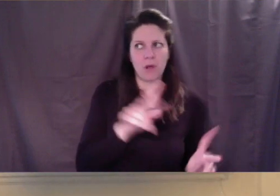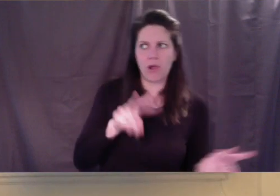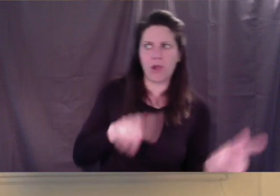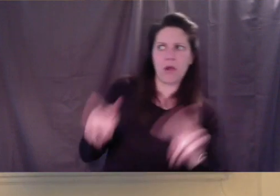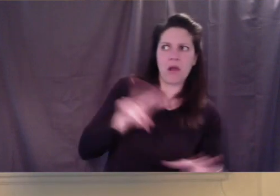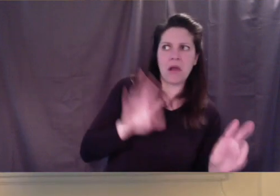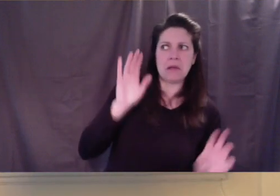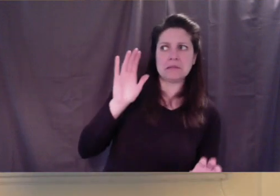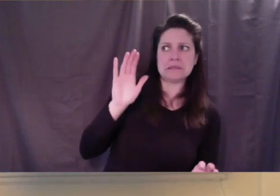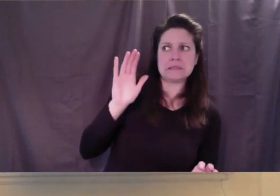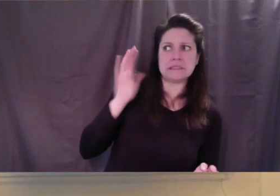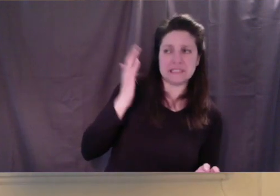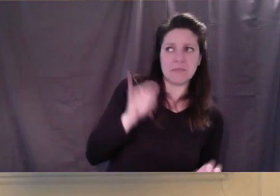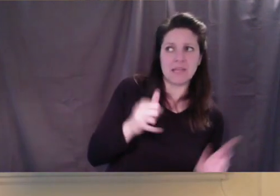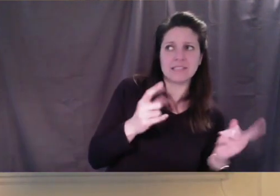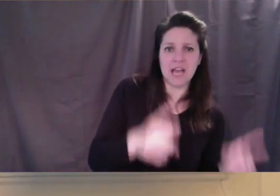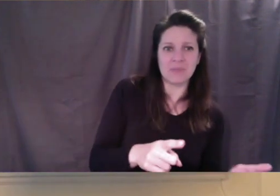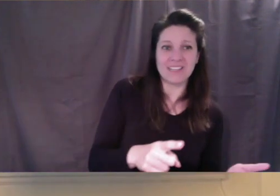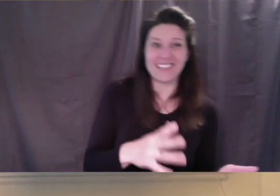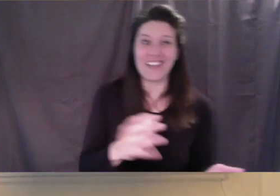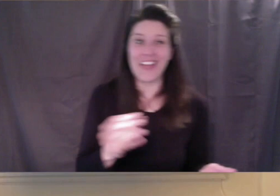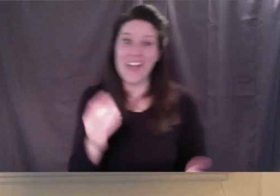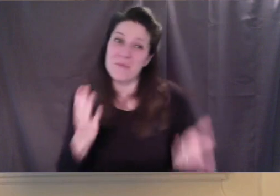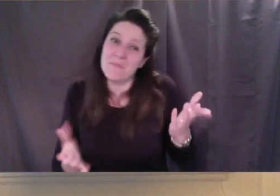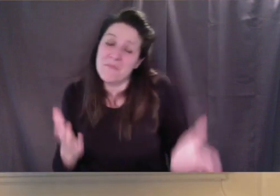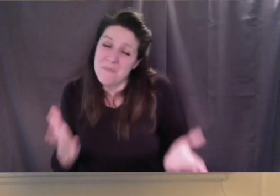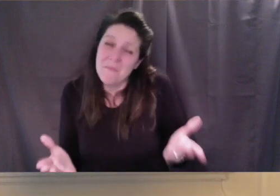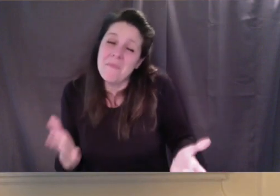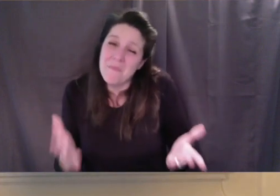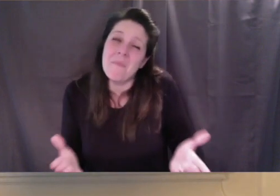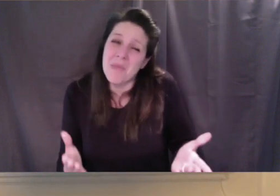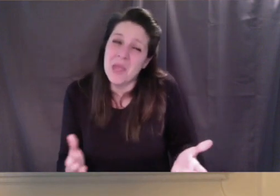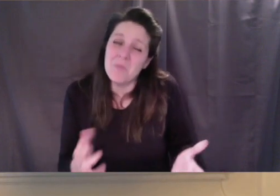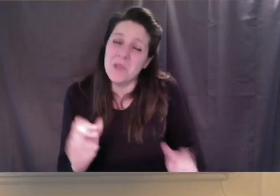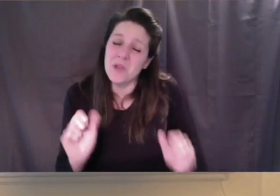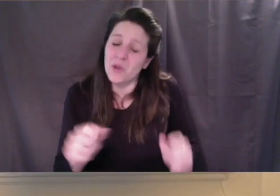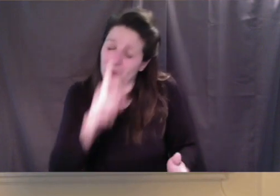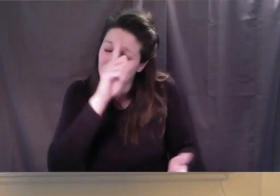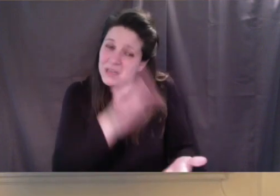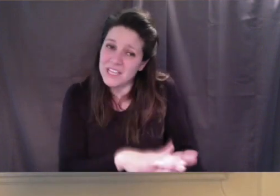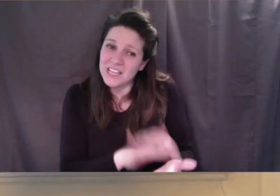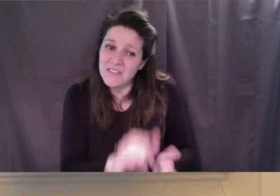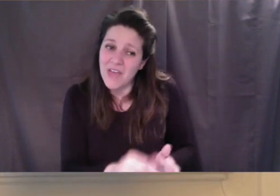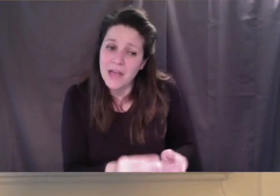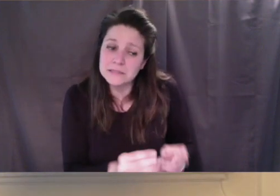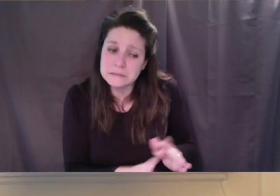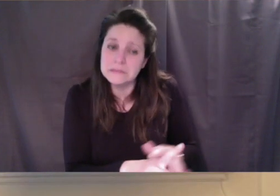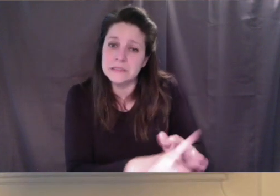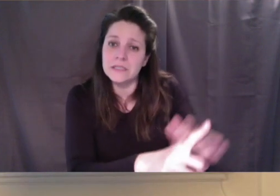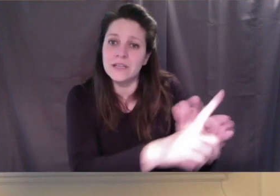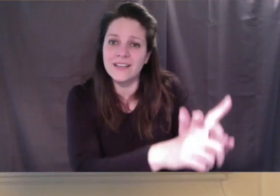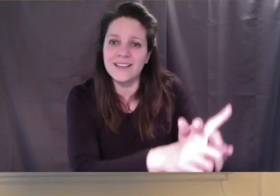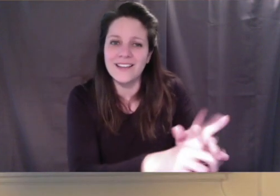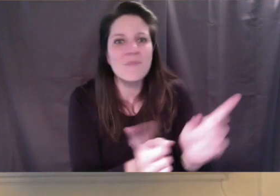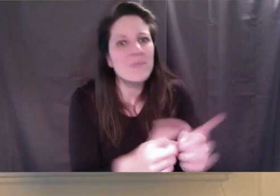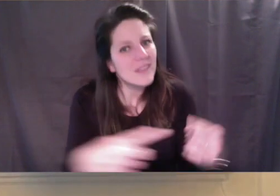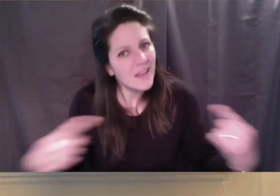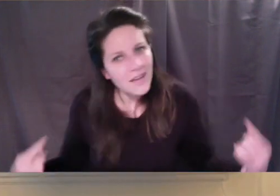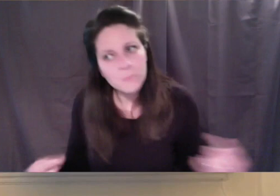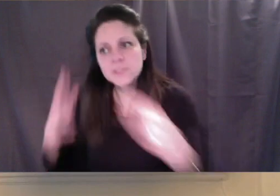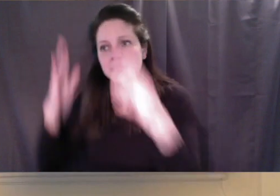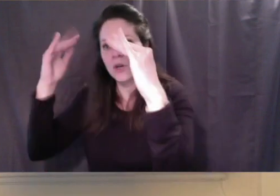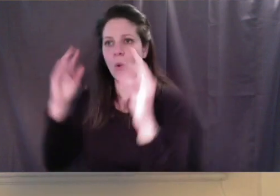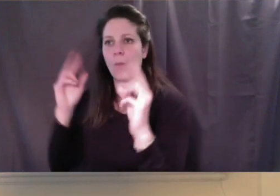dark world. And recent news going around gives a lot of credence to this idea. And hope punk